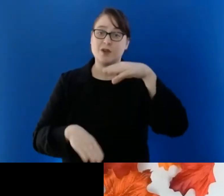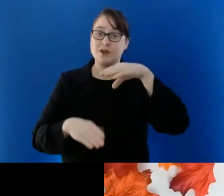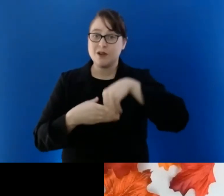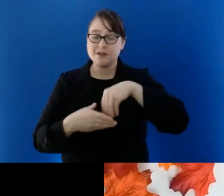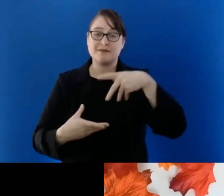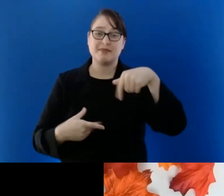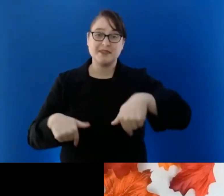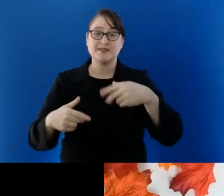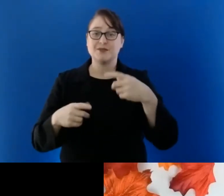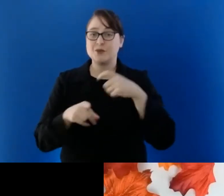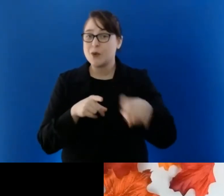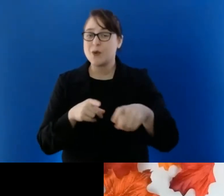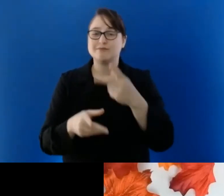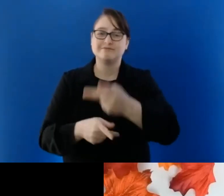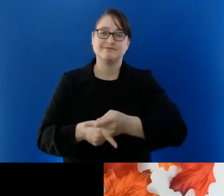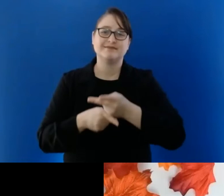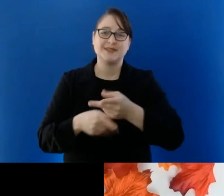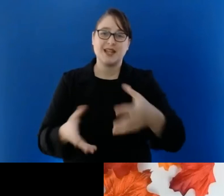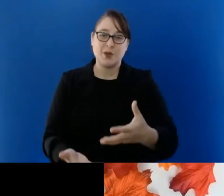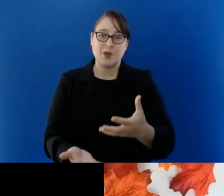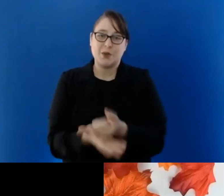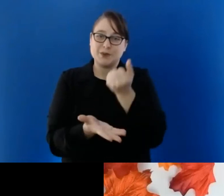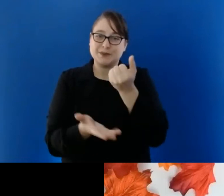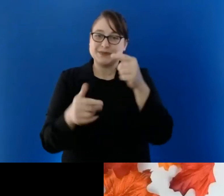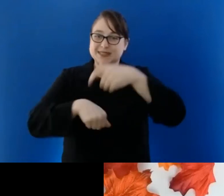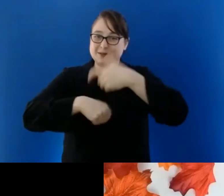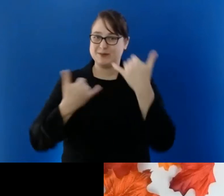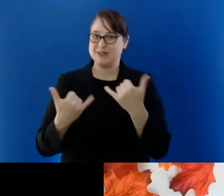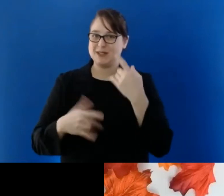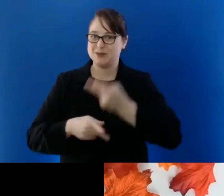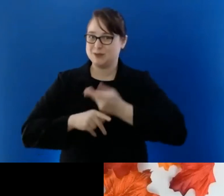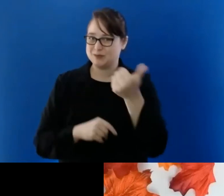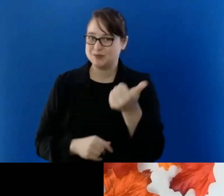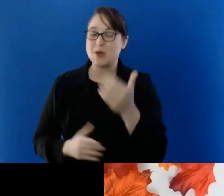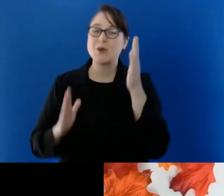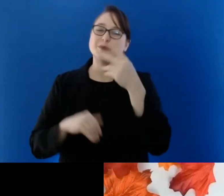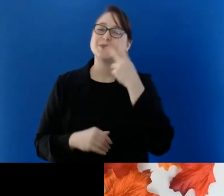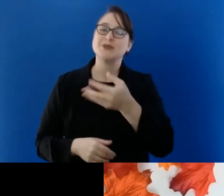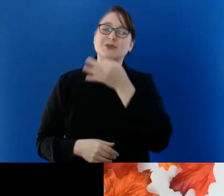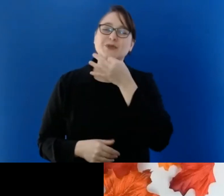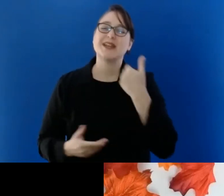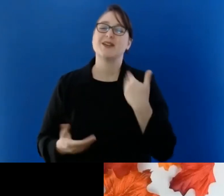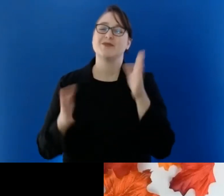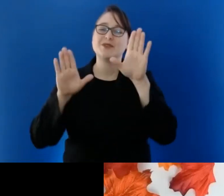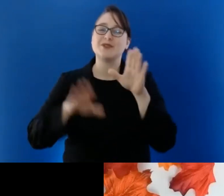take care of yourselves, and we hope to see you all again soon. Thank you and have a great evening.